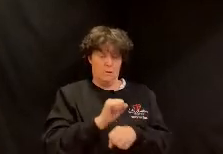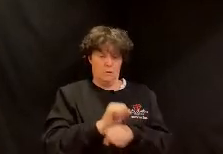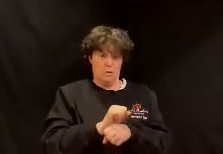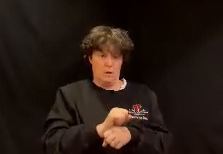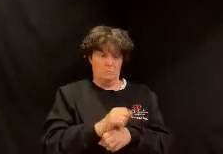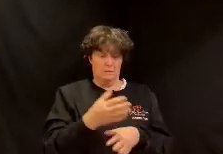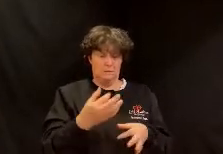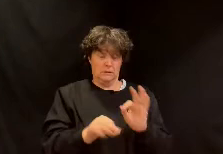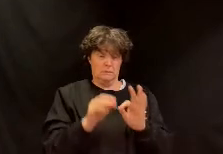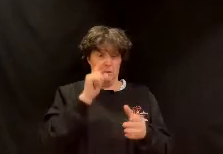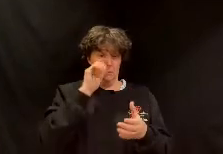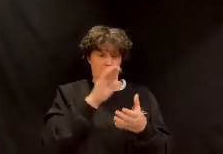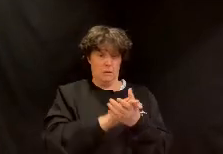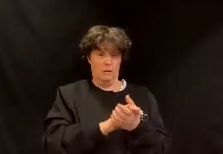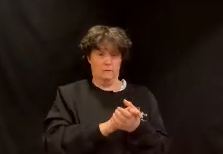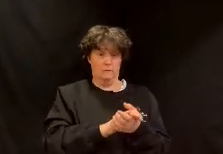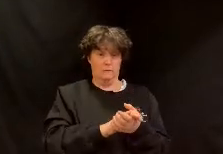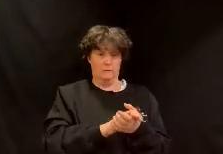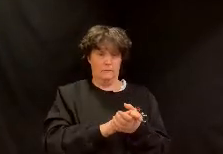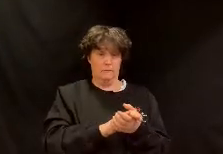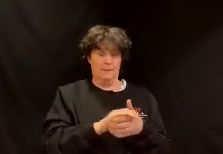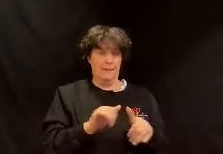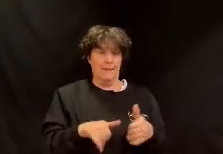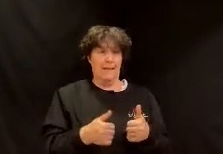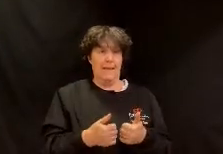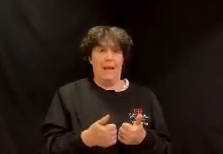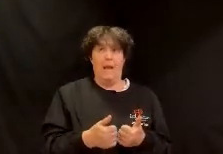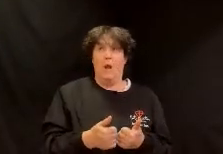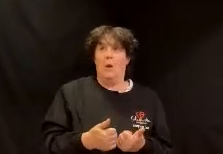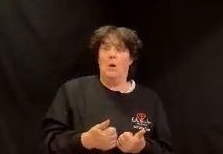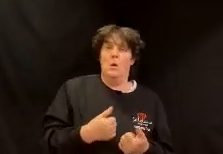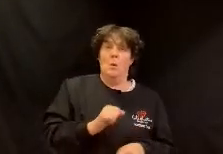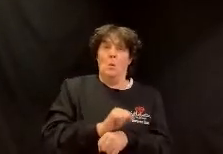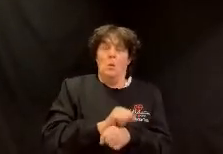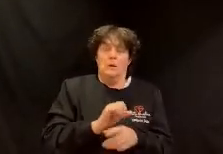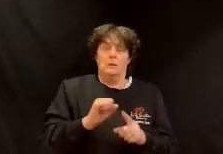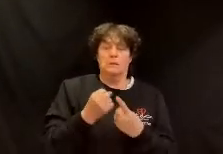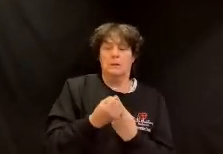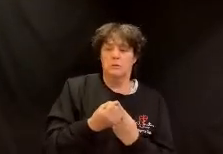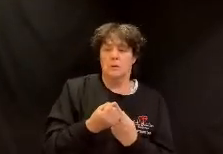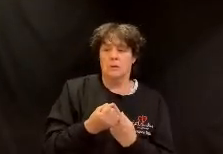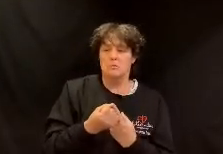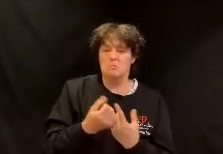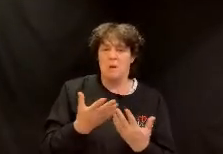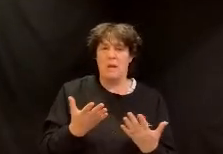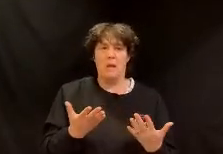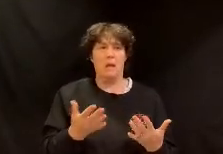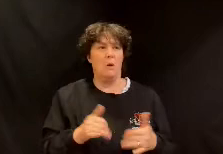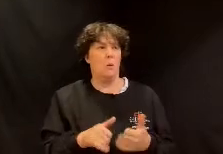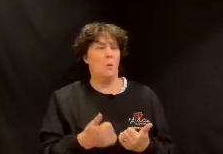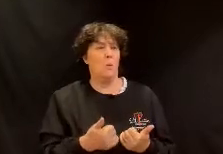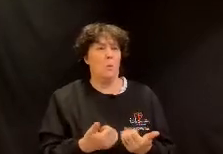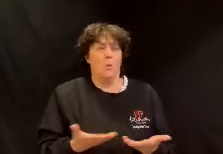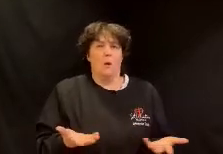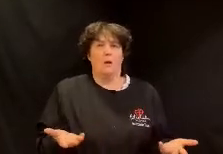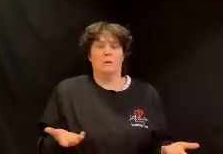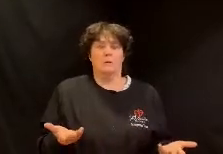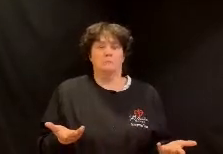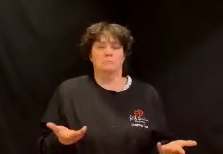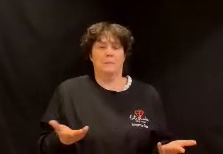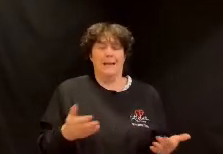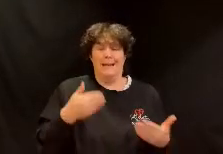believe. How's He going to work this situation out? And how's this going to happen? I don't know. But God can.